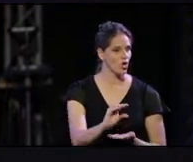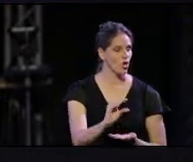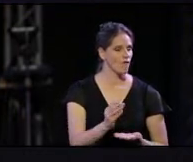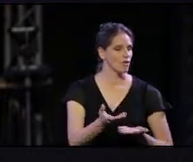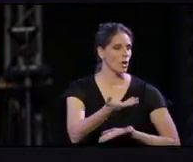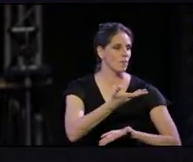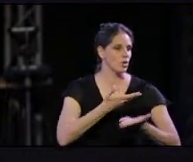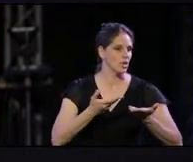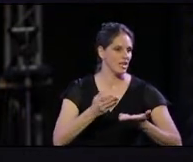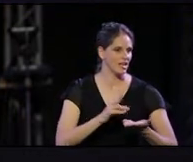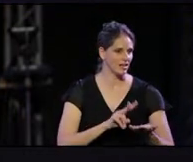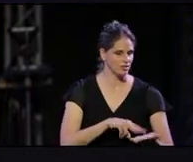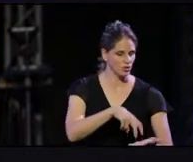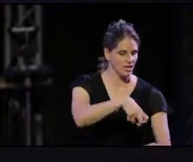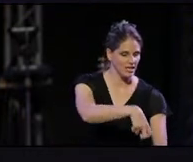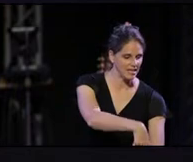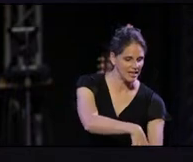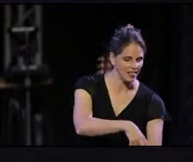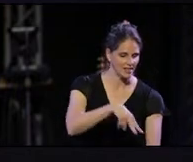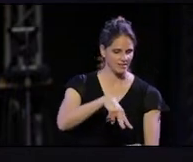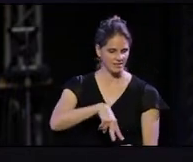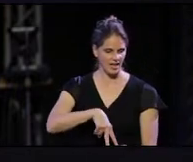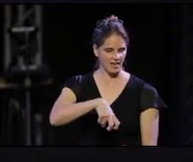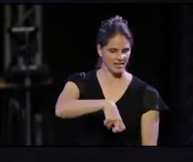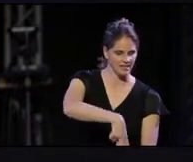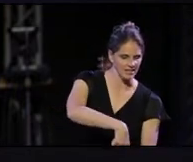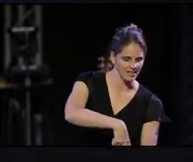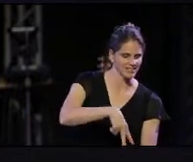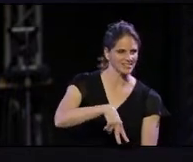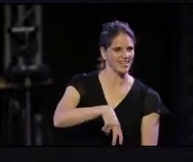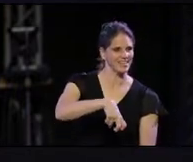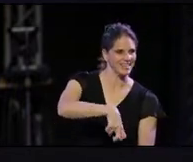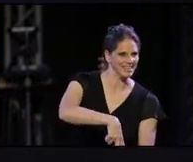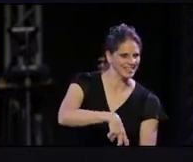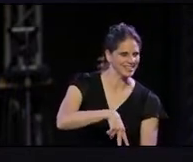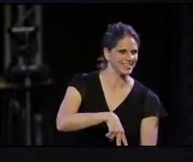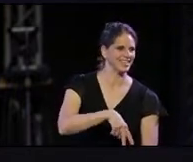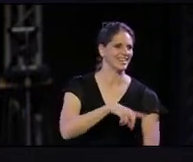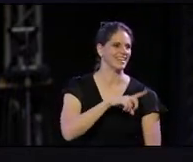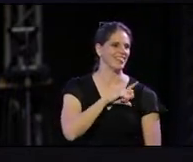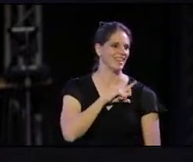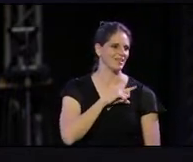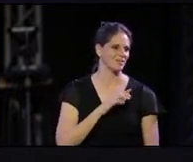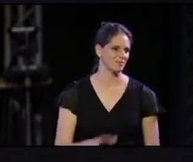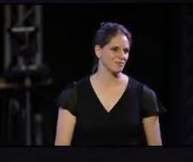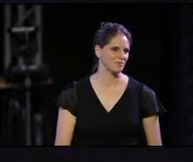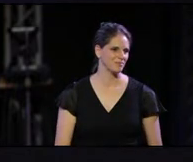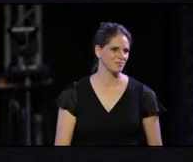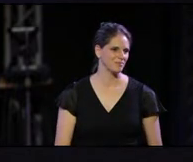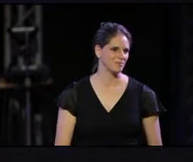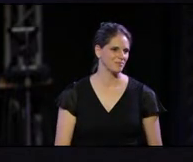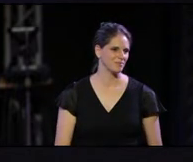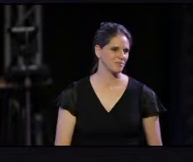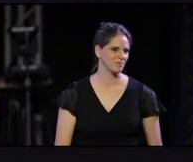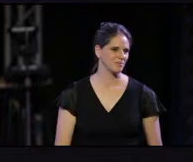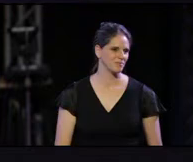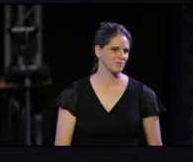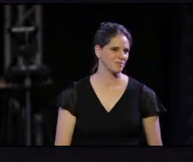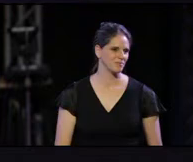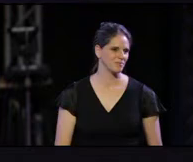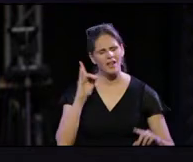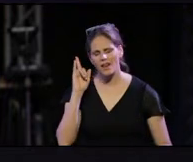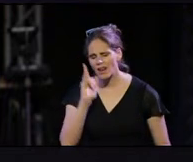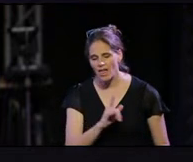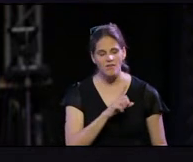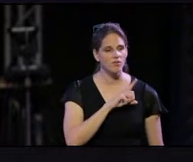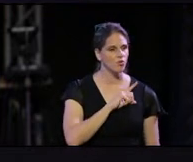It's worth it. I want to tell you why it's worth it. Because you get to look into people's eyes, and you get to see what they